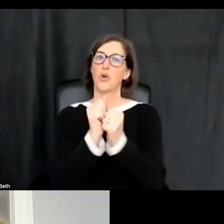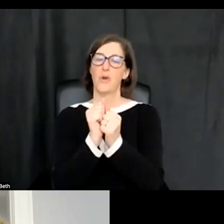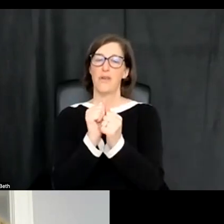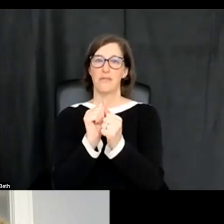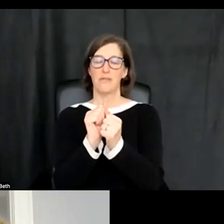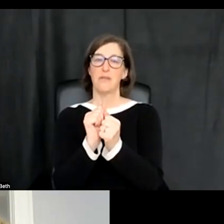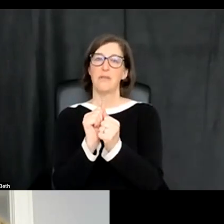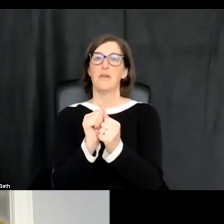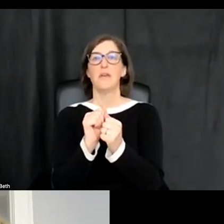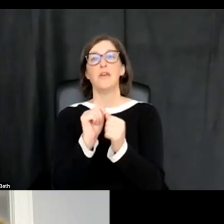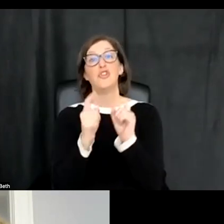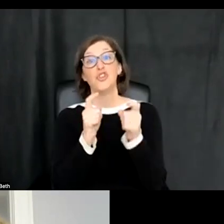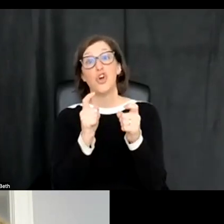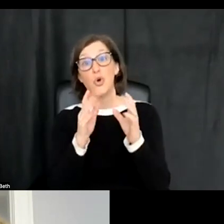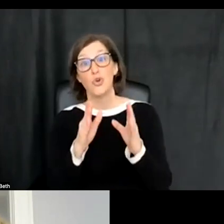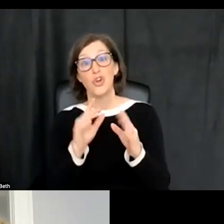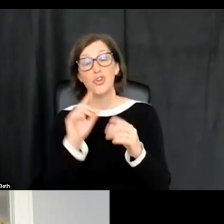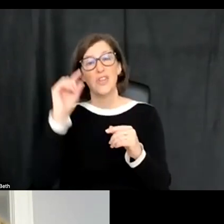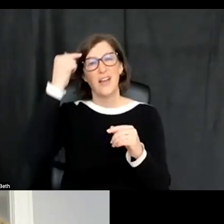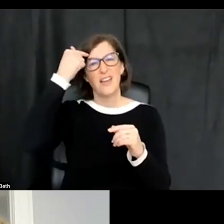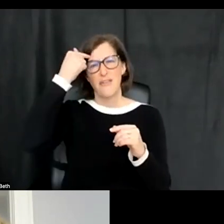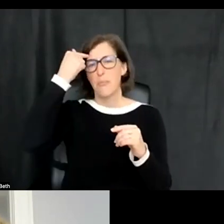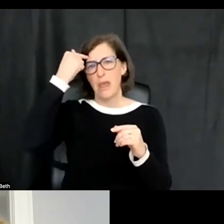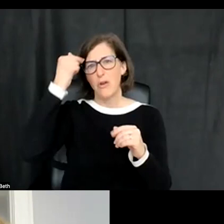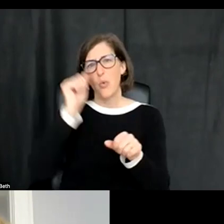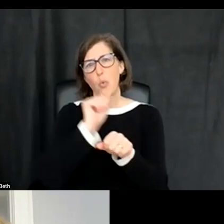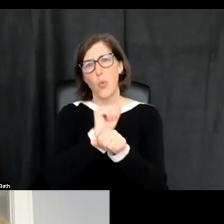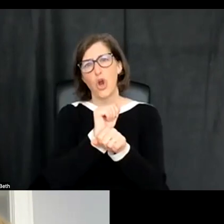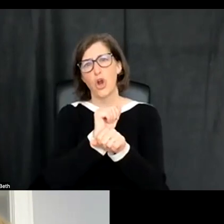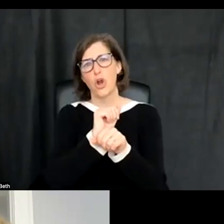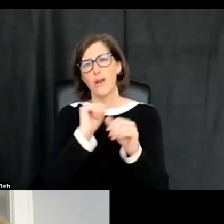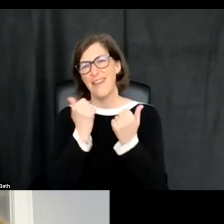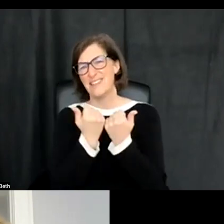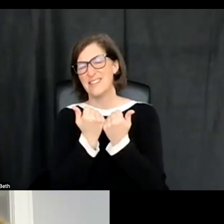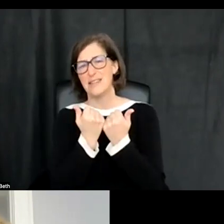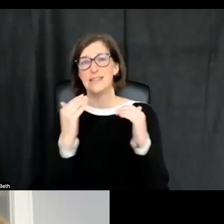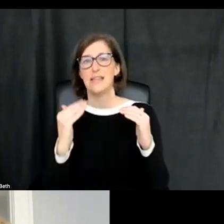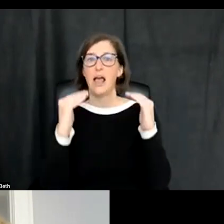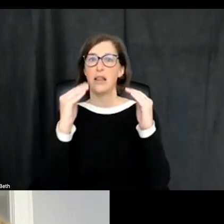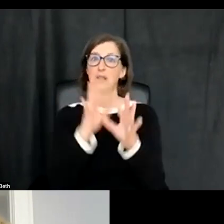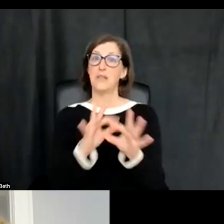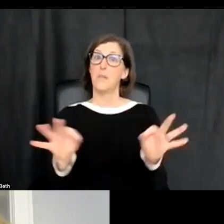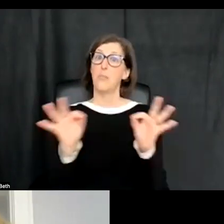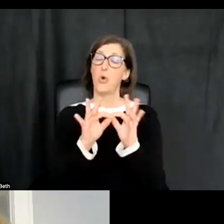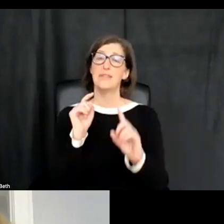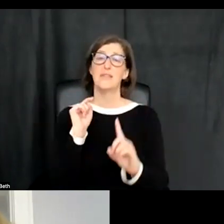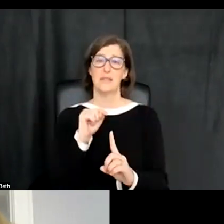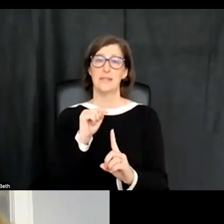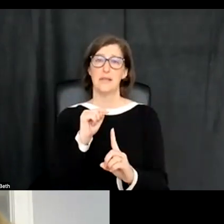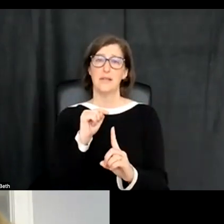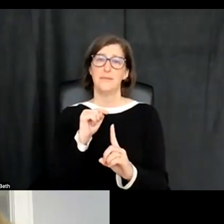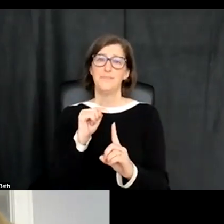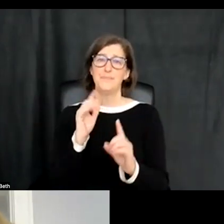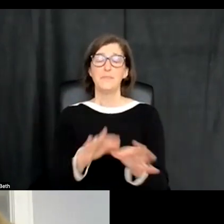our donors, our government counterparts, to elevate the importance of this and the importance